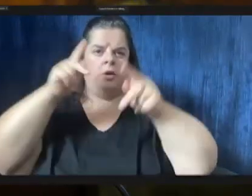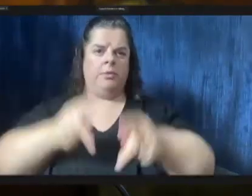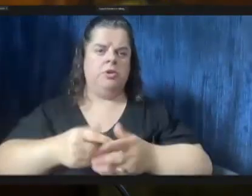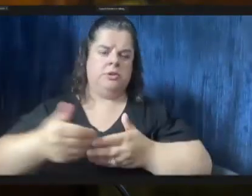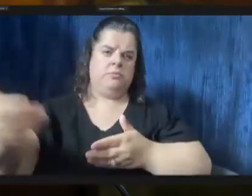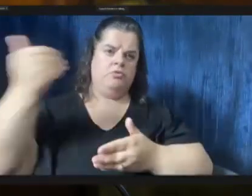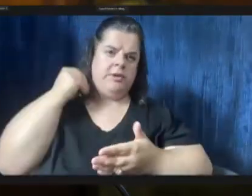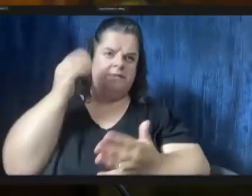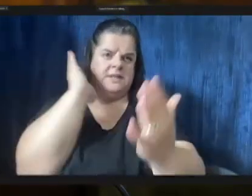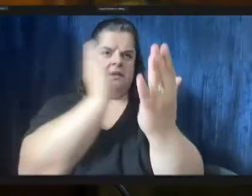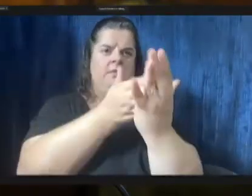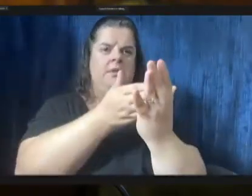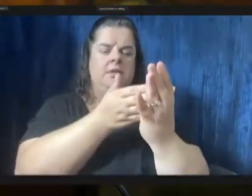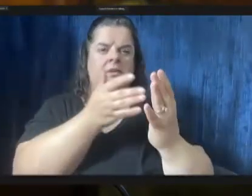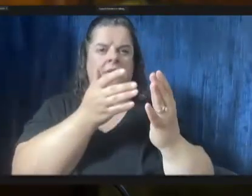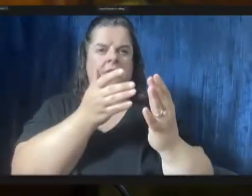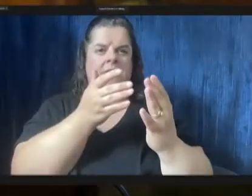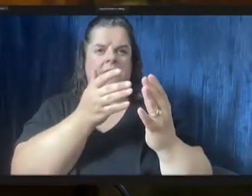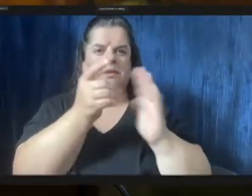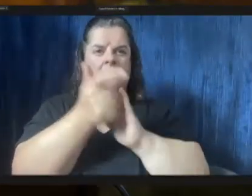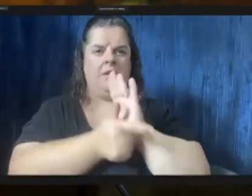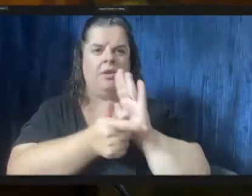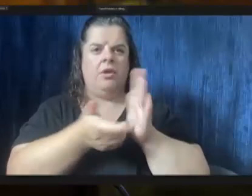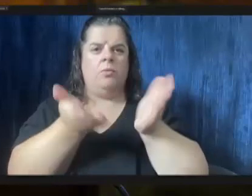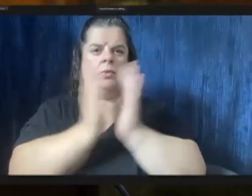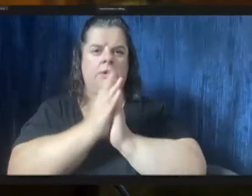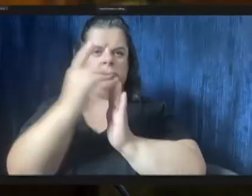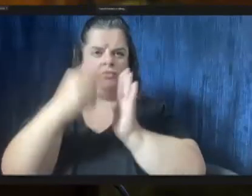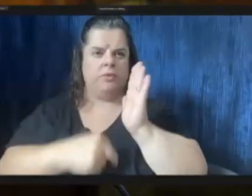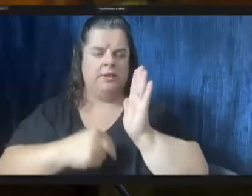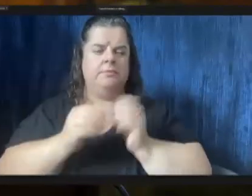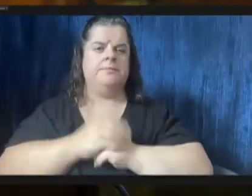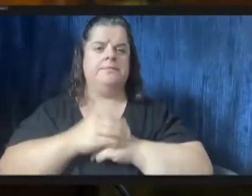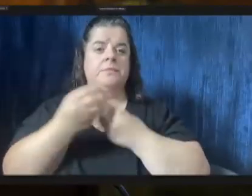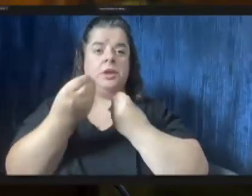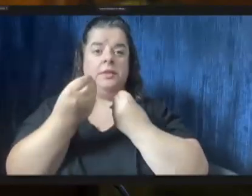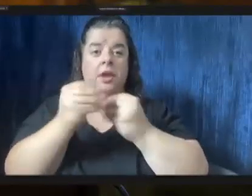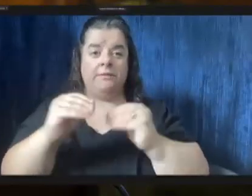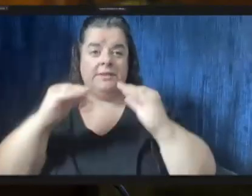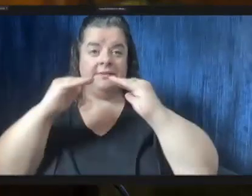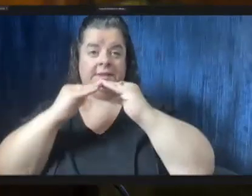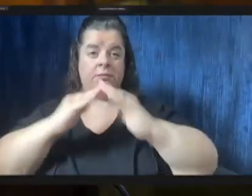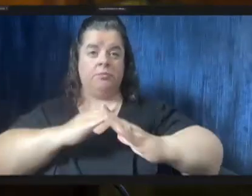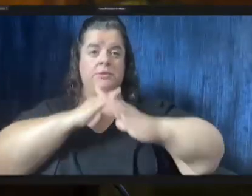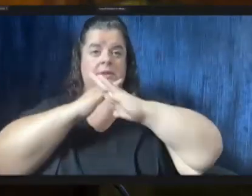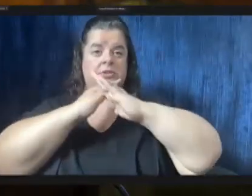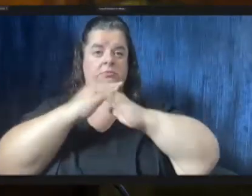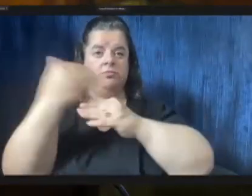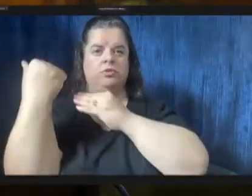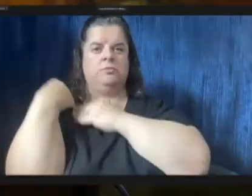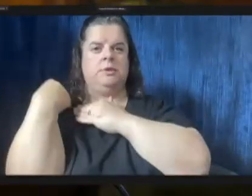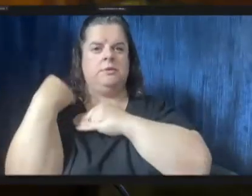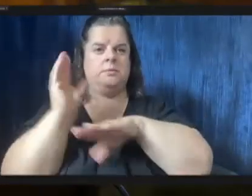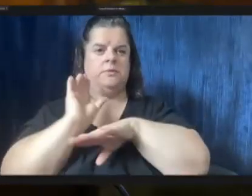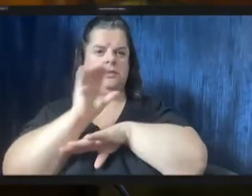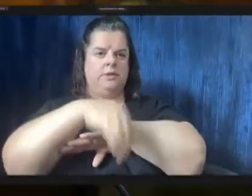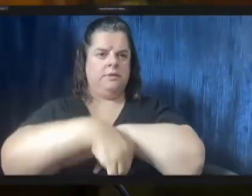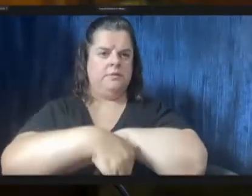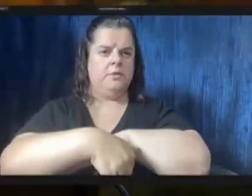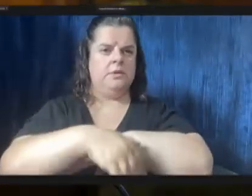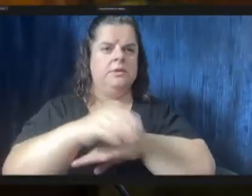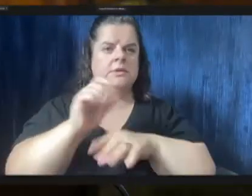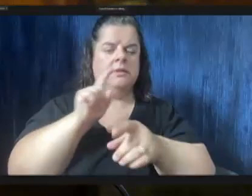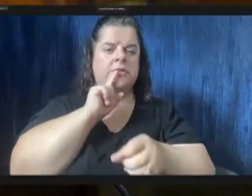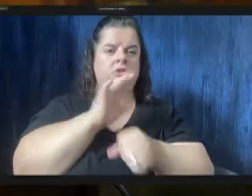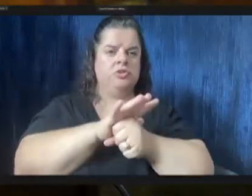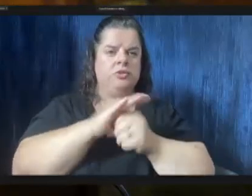previously convicted ordinance and is hereby requested be read into the record as follows. The Office of Equal Protection, which is responsible for the enforcement